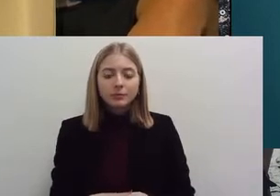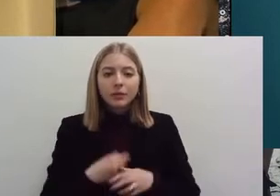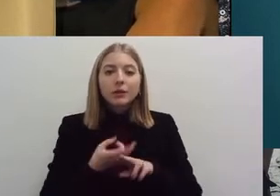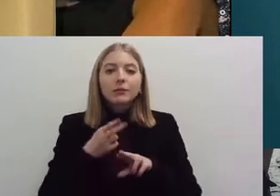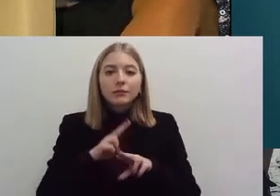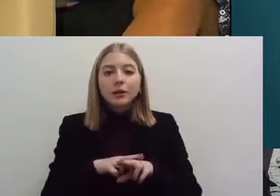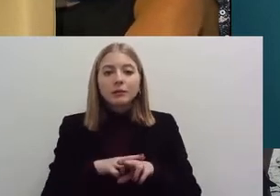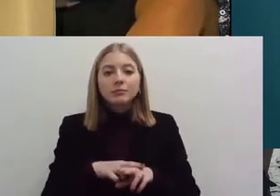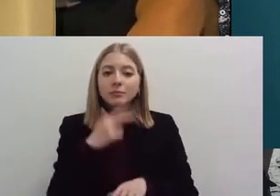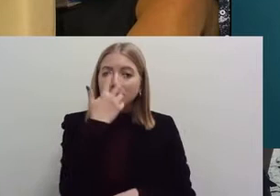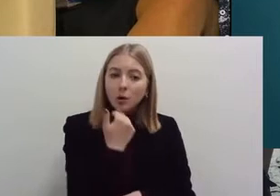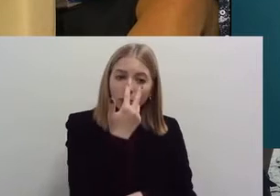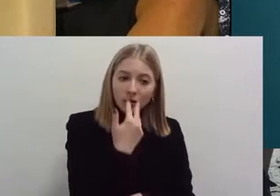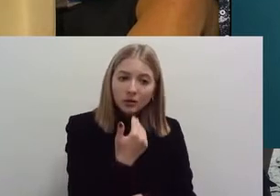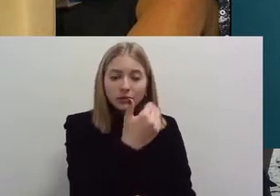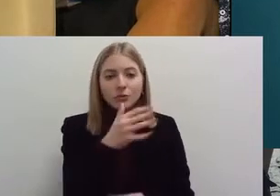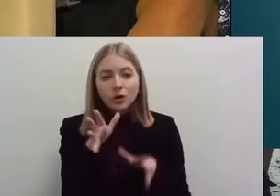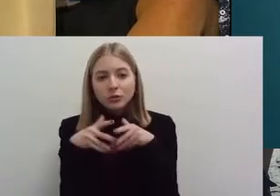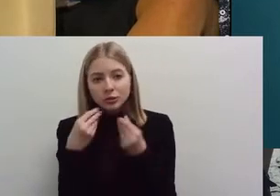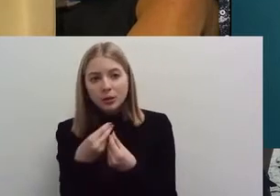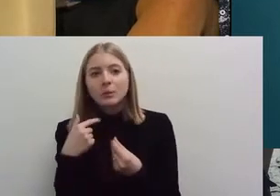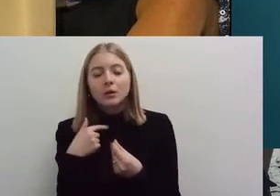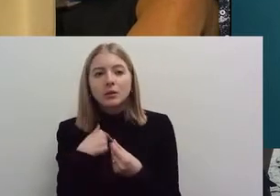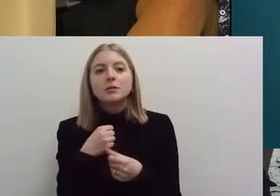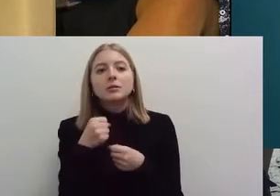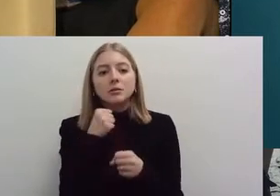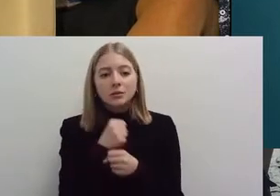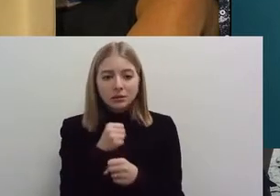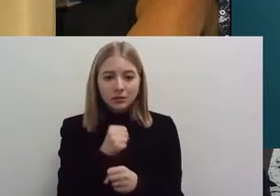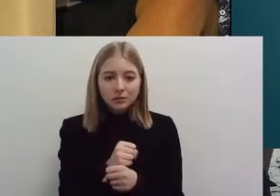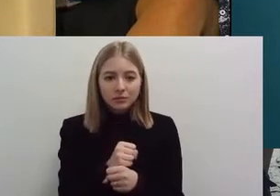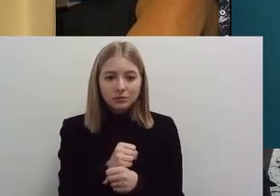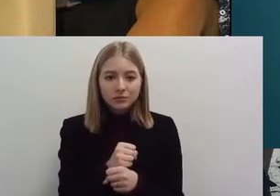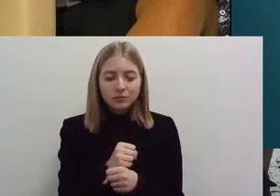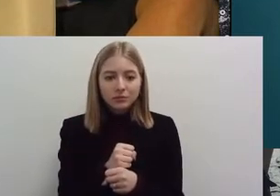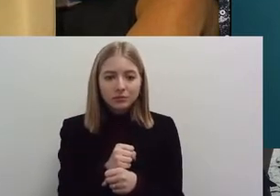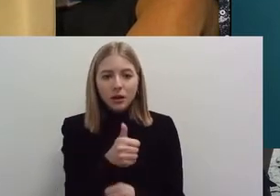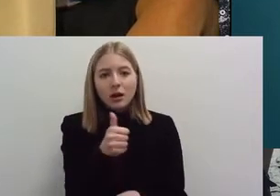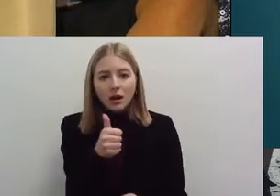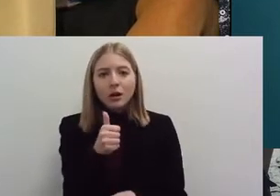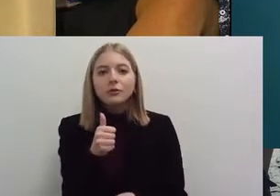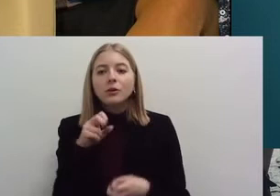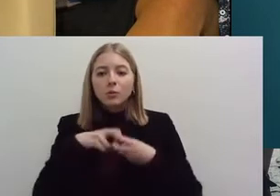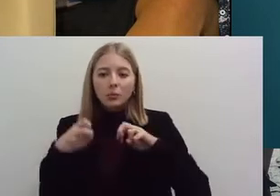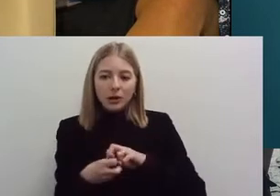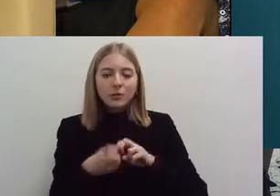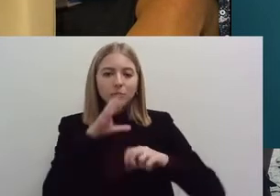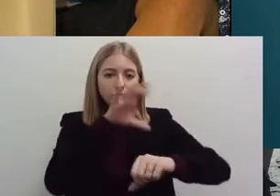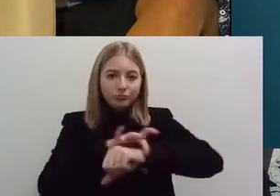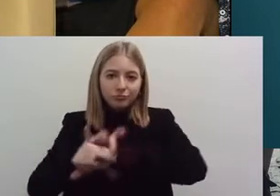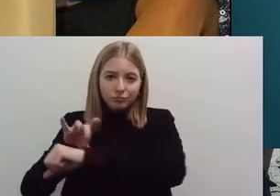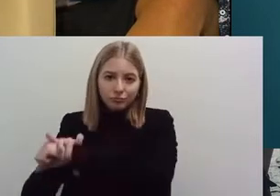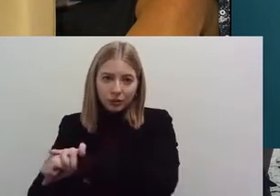together, but only if we involve and put the teenager in center. We have to give them the message that we